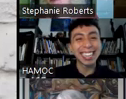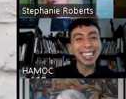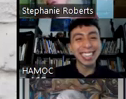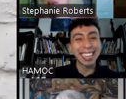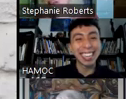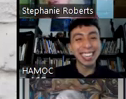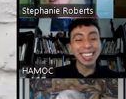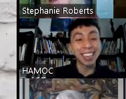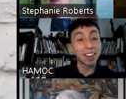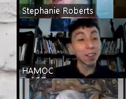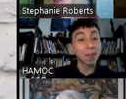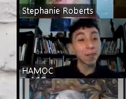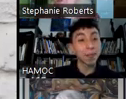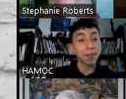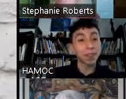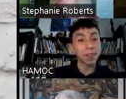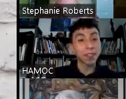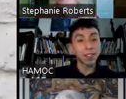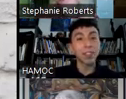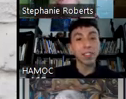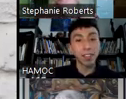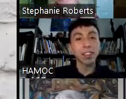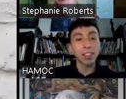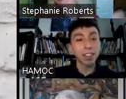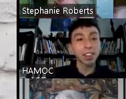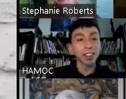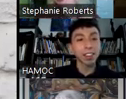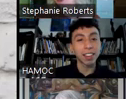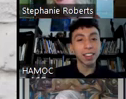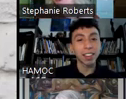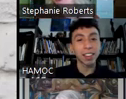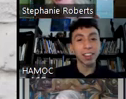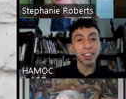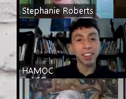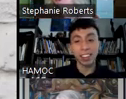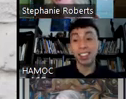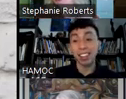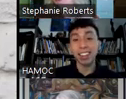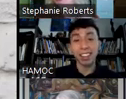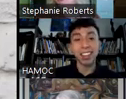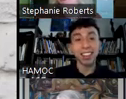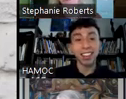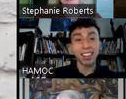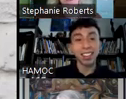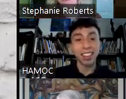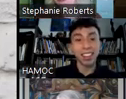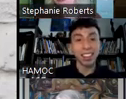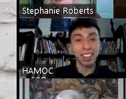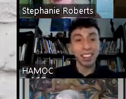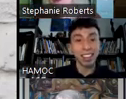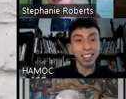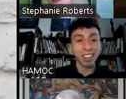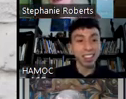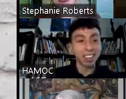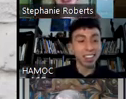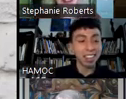Bree's in Paris right now, so there might be connective issues as well or time change issues too. So I think she was hoping to be with us, but I don't see